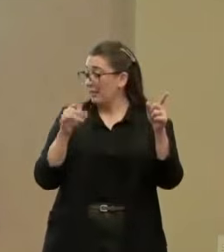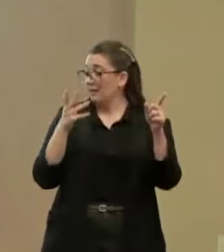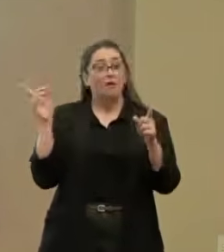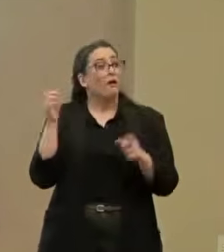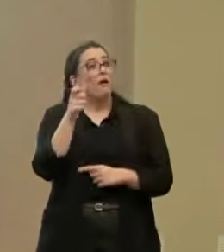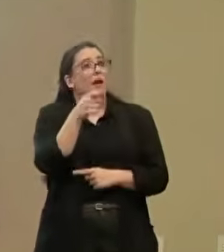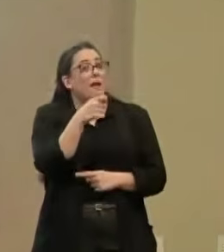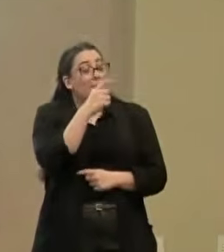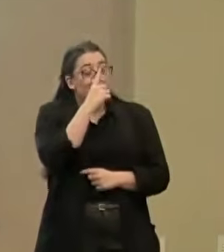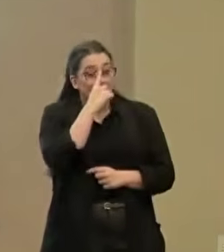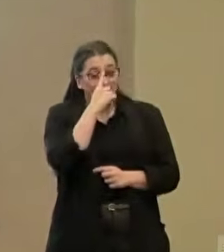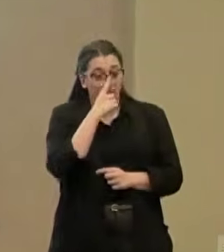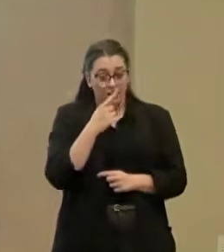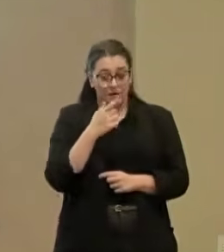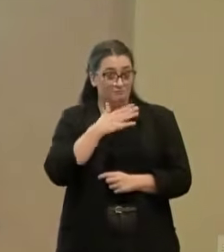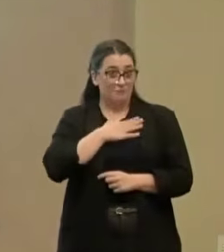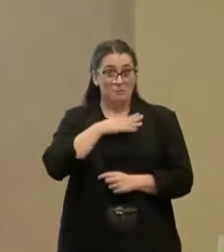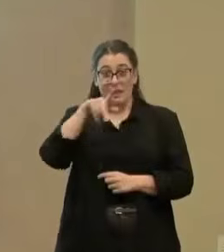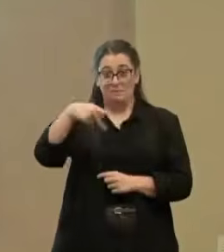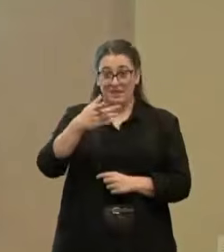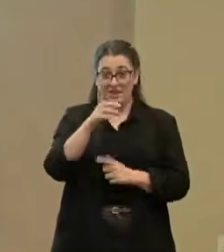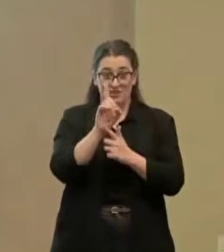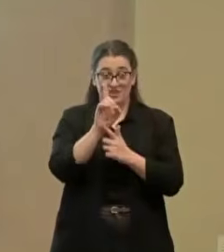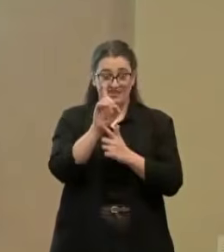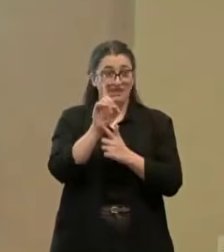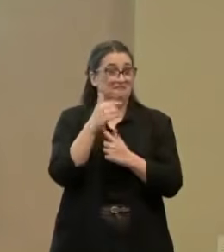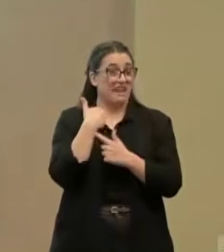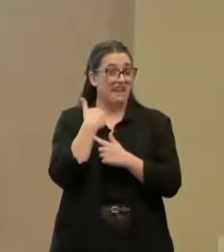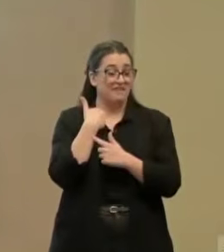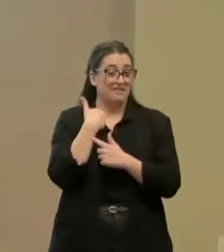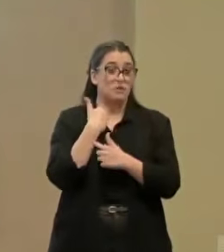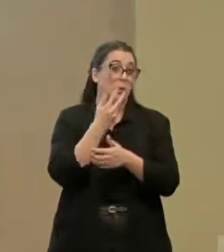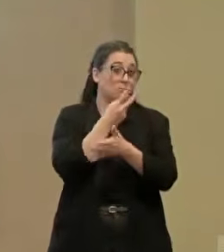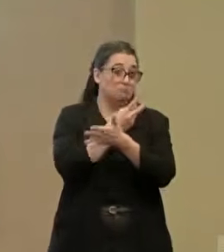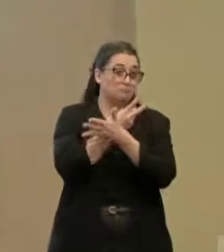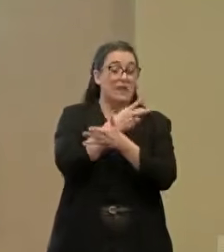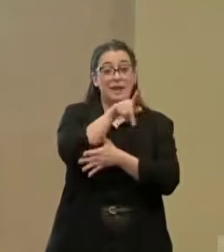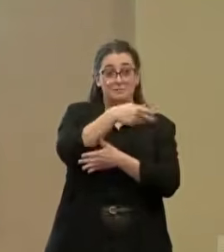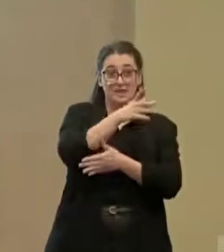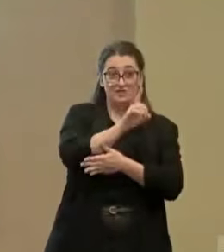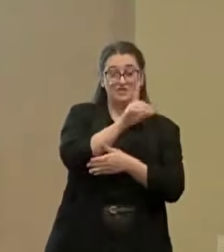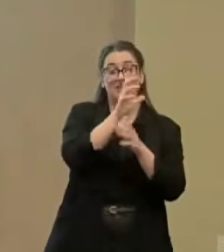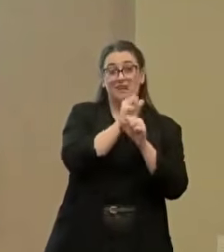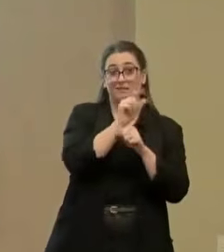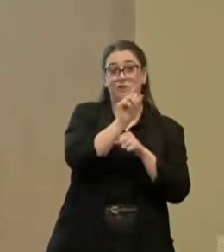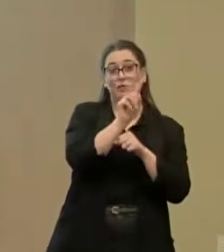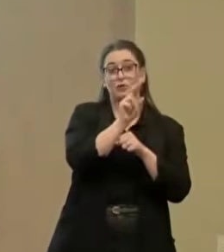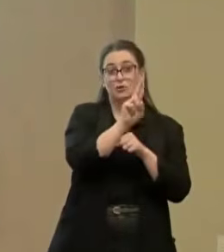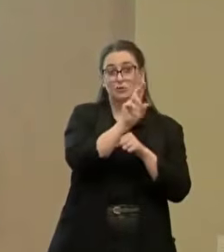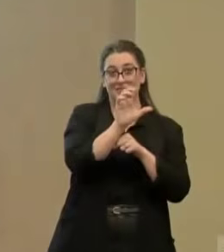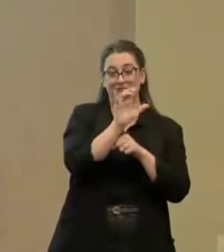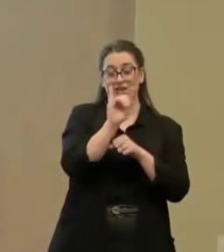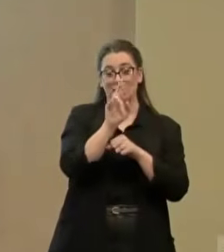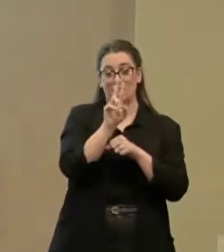Yeah, so I have my PhD, so I went to graduate school at UC Irvine, and my very